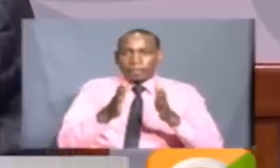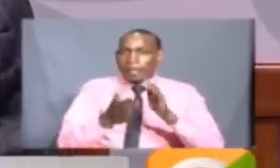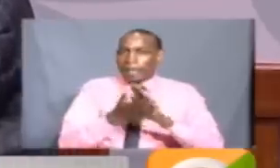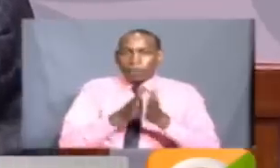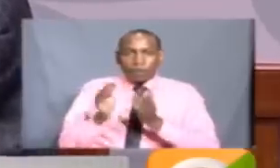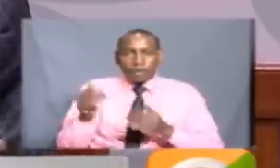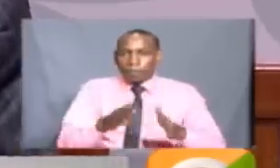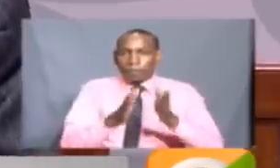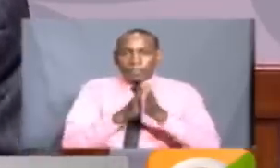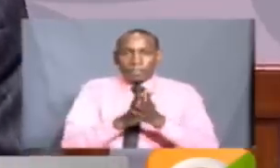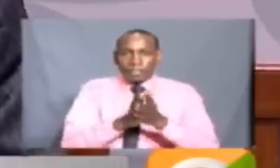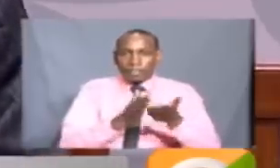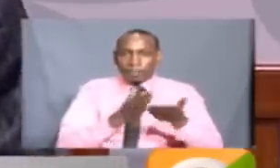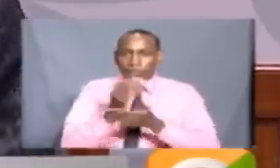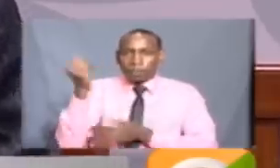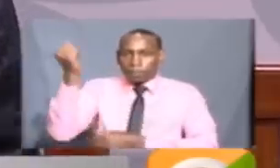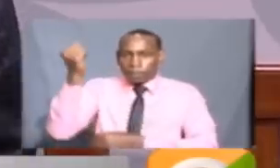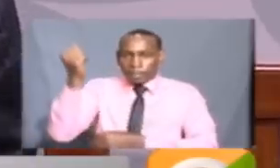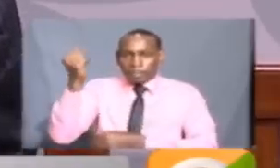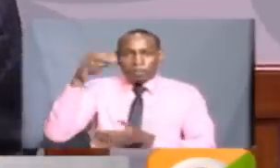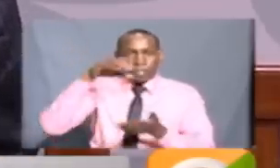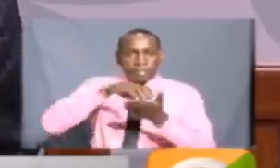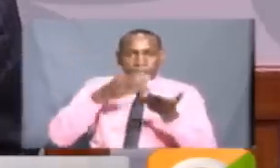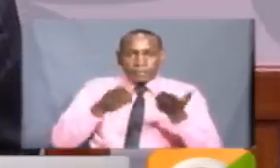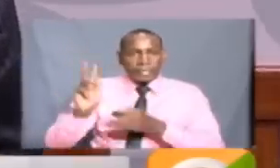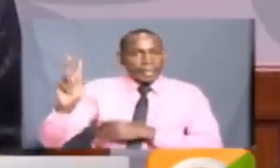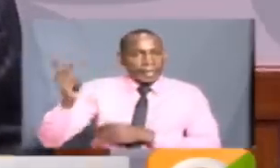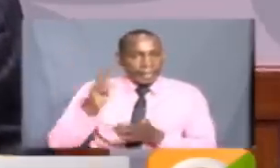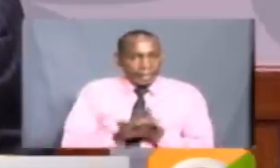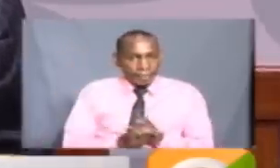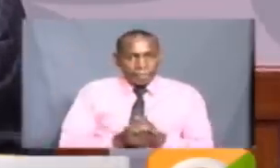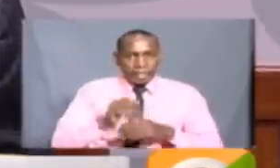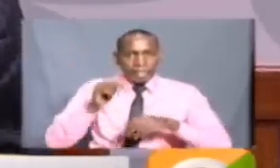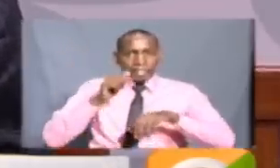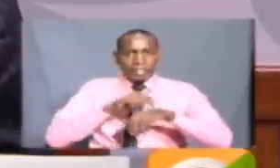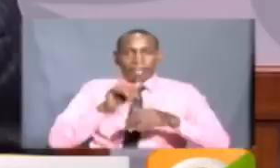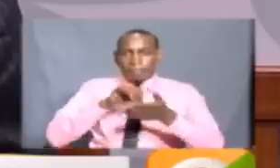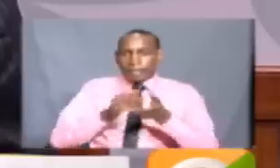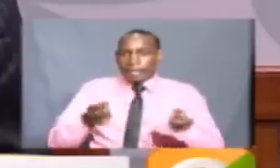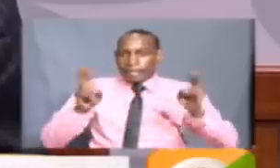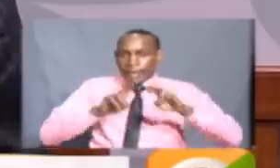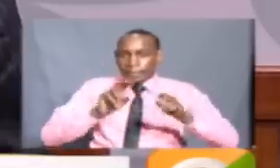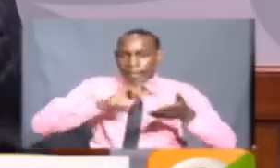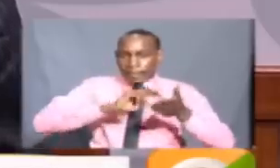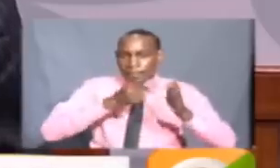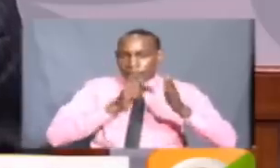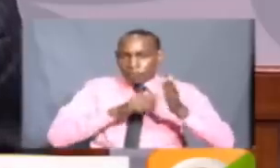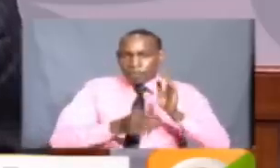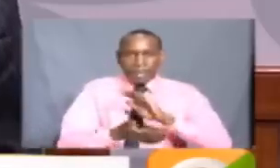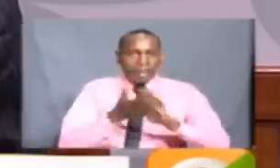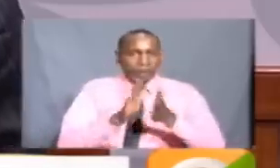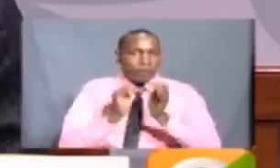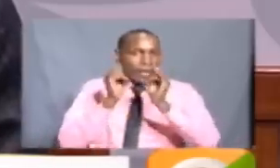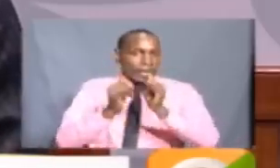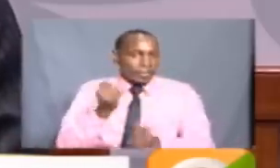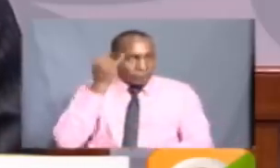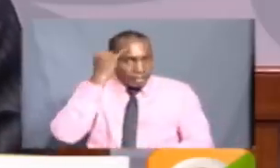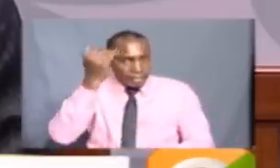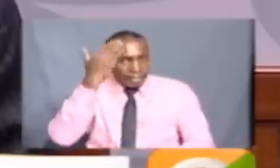to survive, right, in the political arena in Kenya. Yeah. And when that happens, it means that no new ideas,